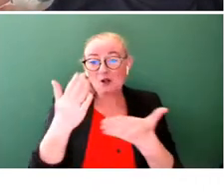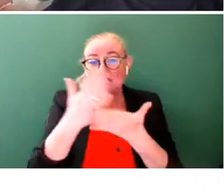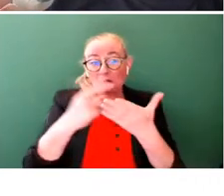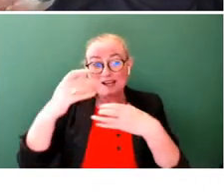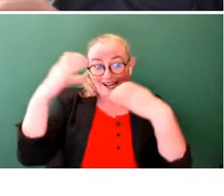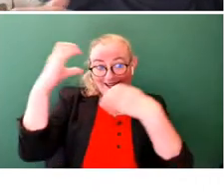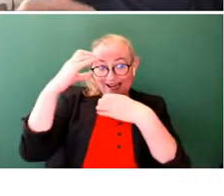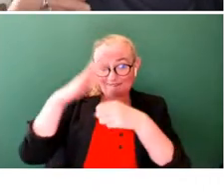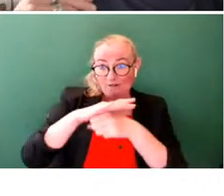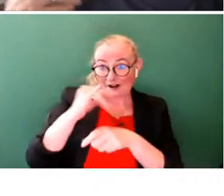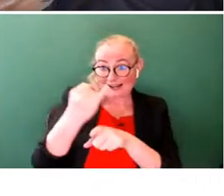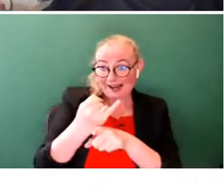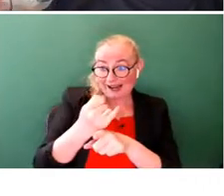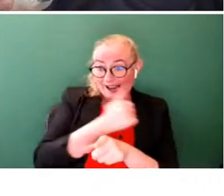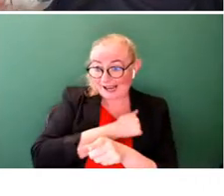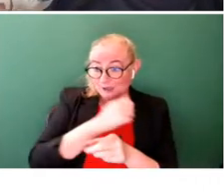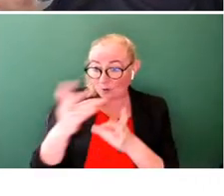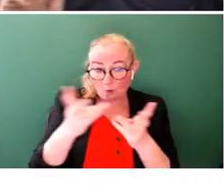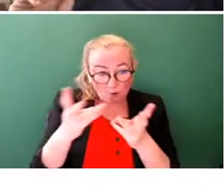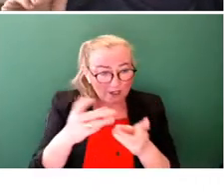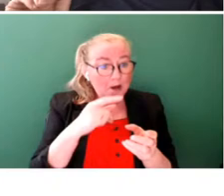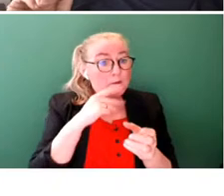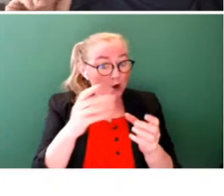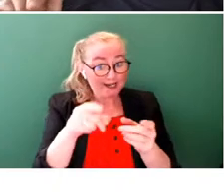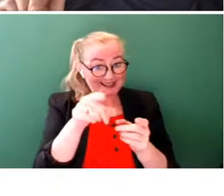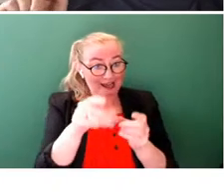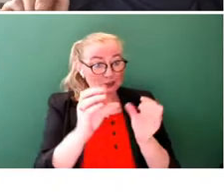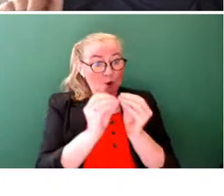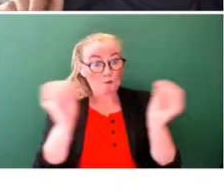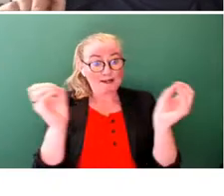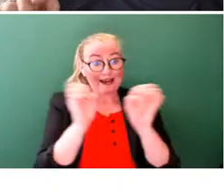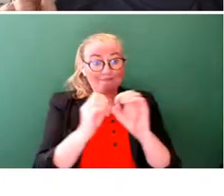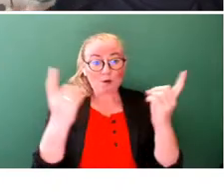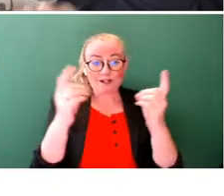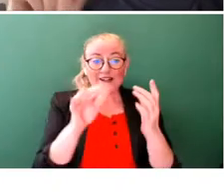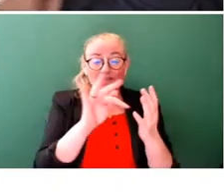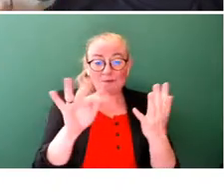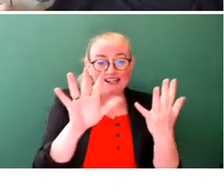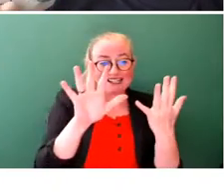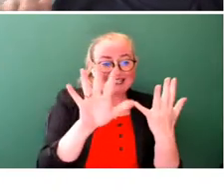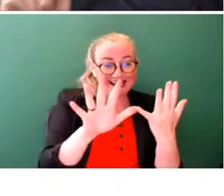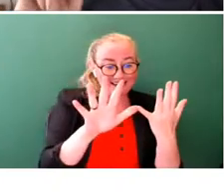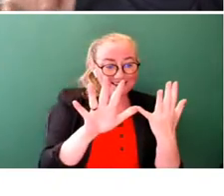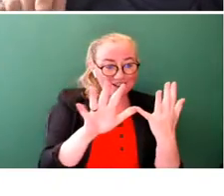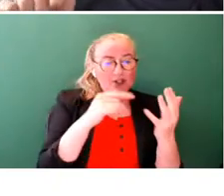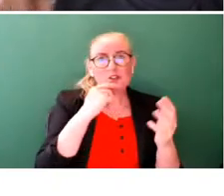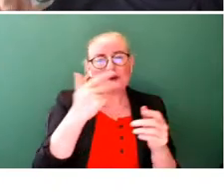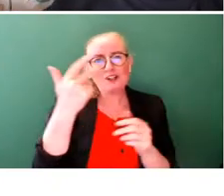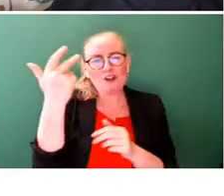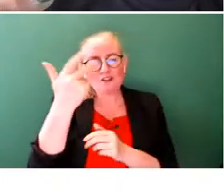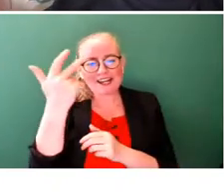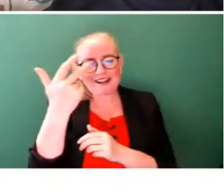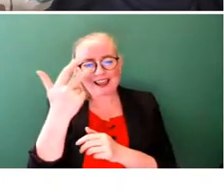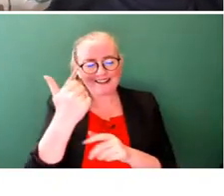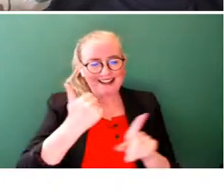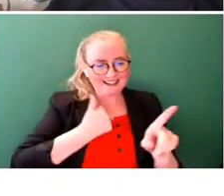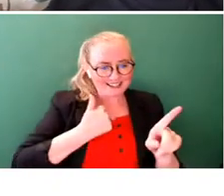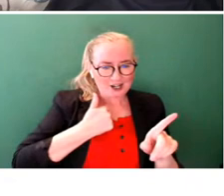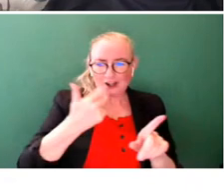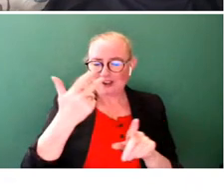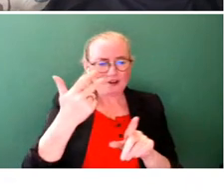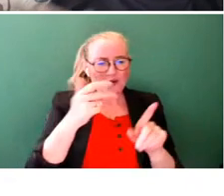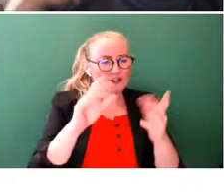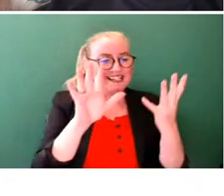in the workplace, but it's open to everyone. It's at 10 a.m. in Toronto, so it's 3 p.m. in Ireland and the